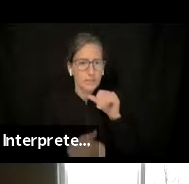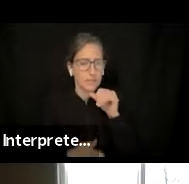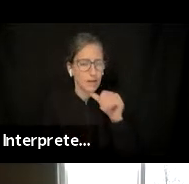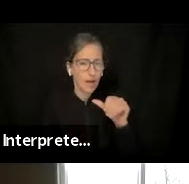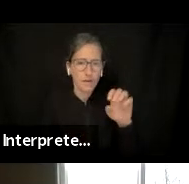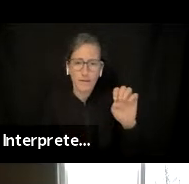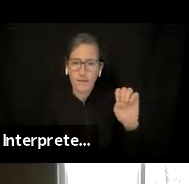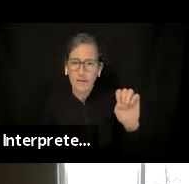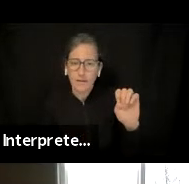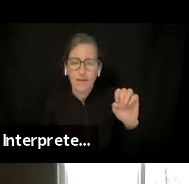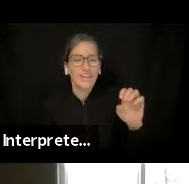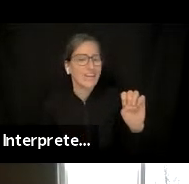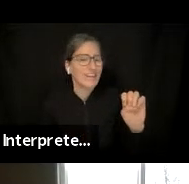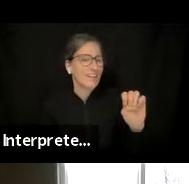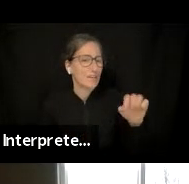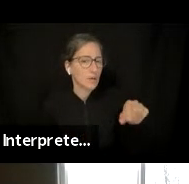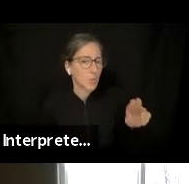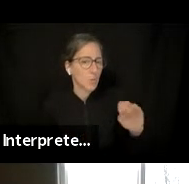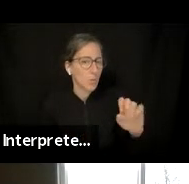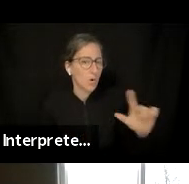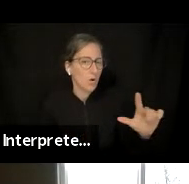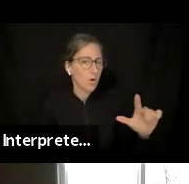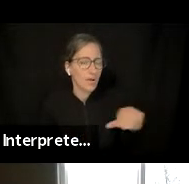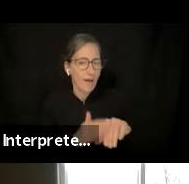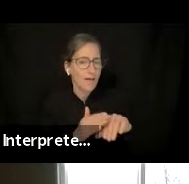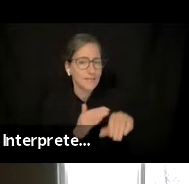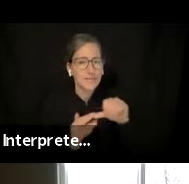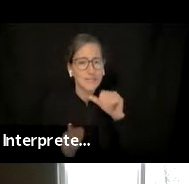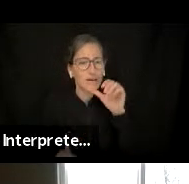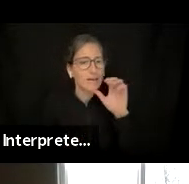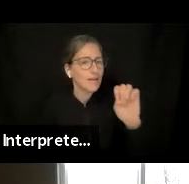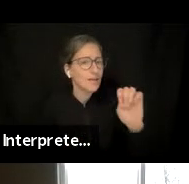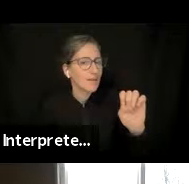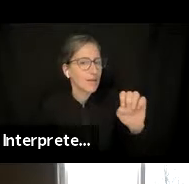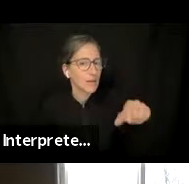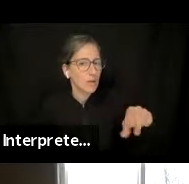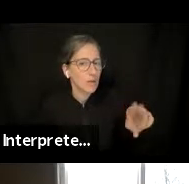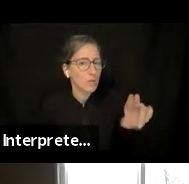think that would be something that maybe we could look at in the future.